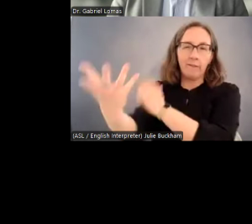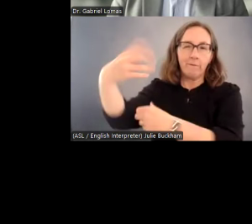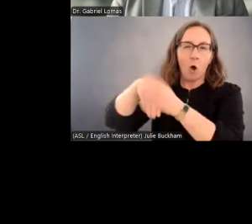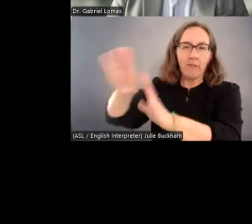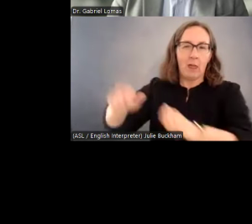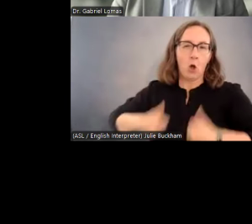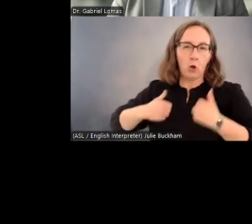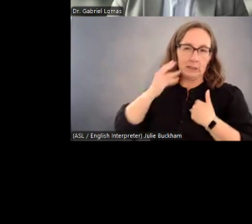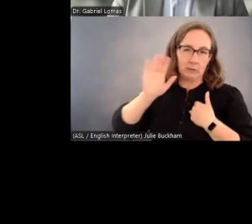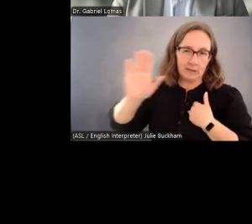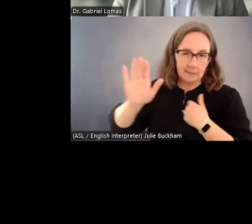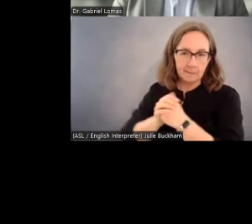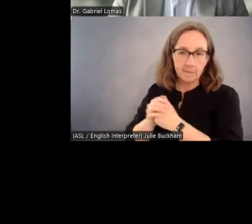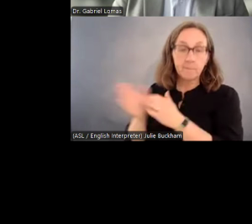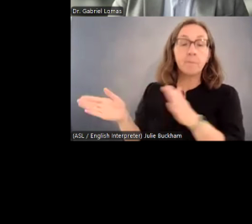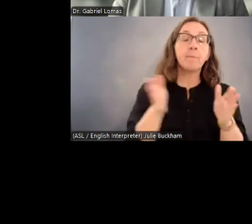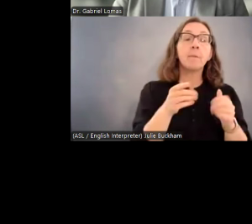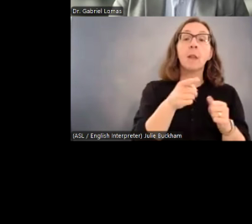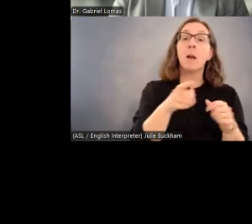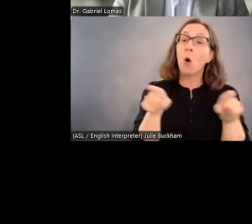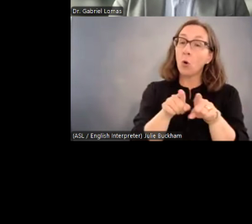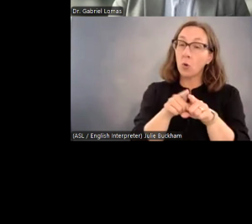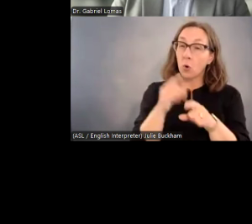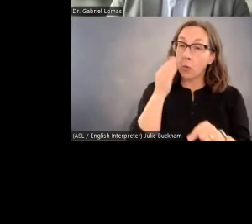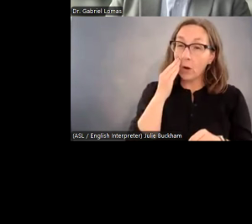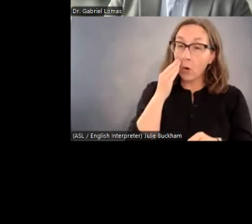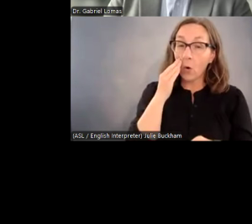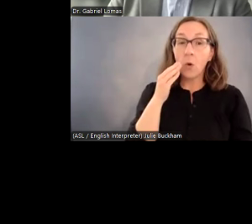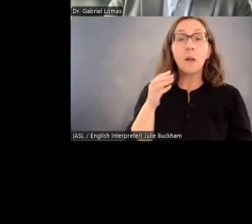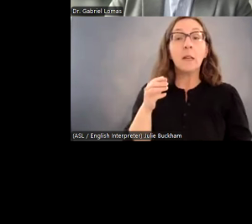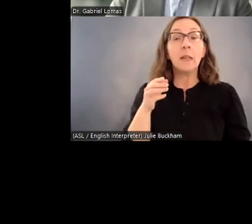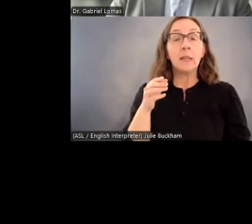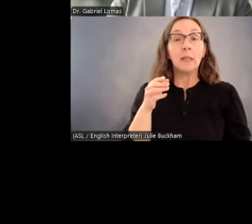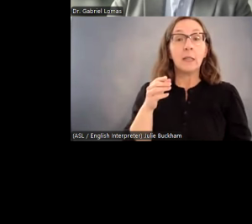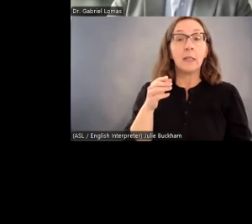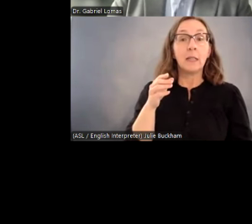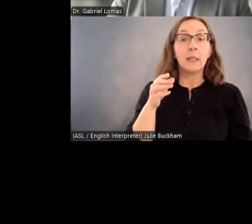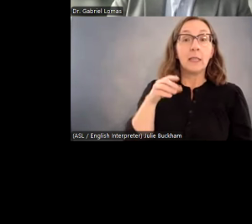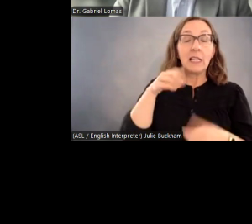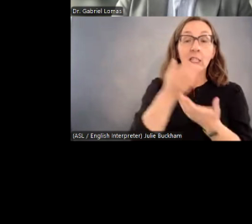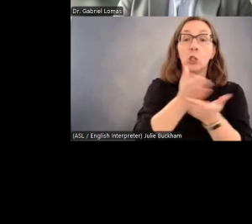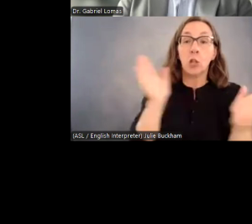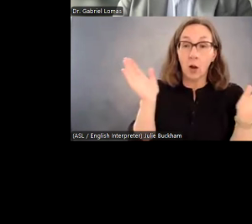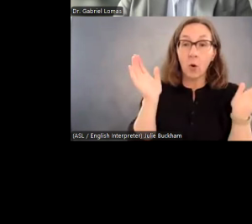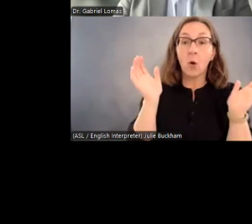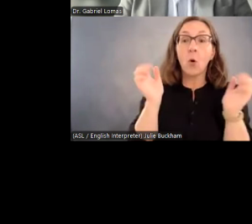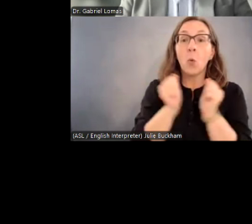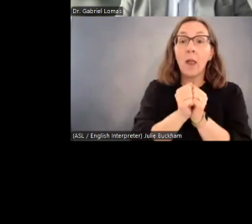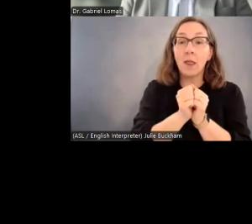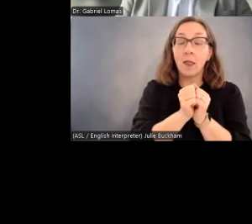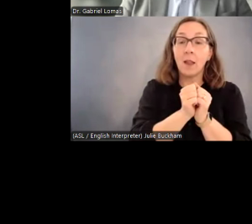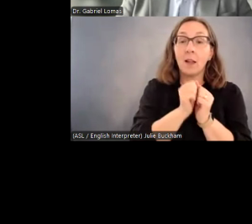We also know that there's a higher rate of substance use and criminal justice encounters in general among people